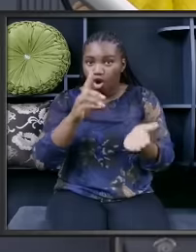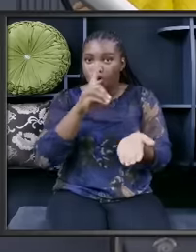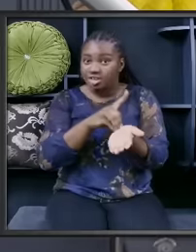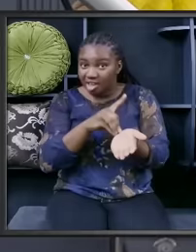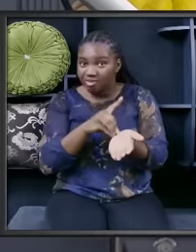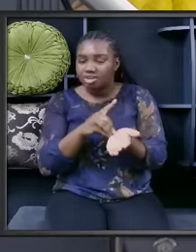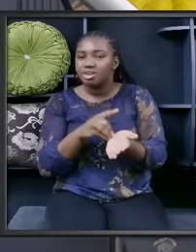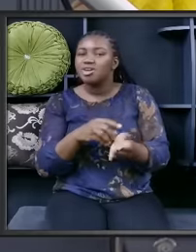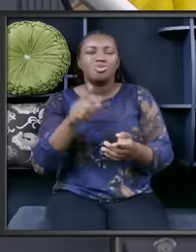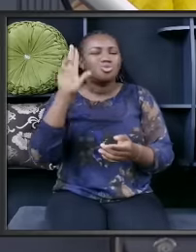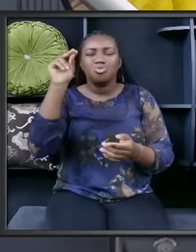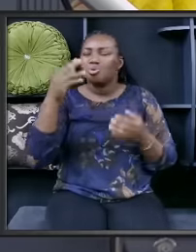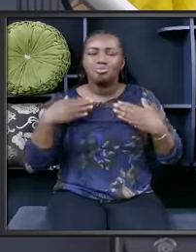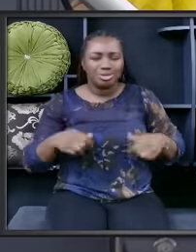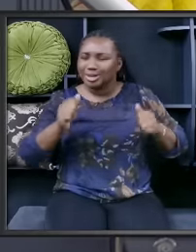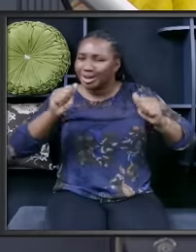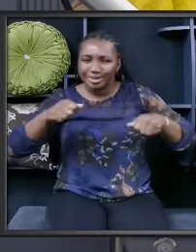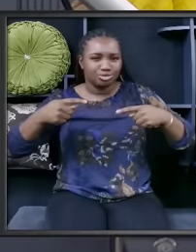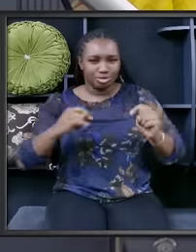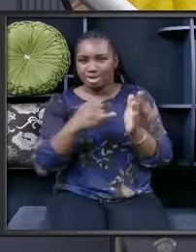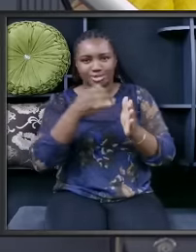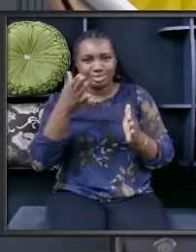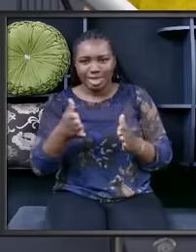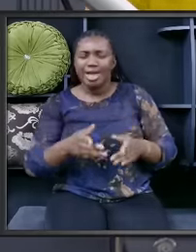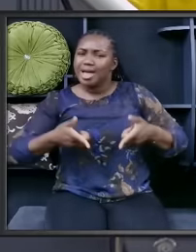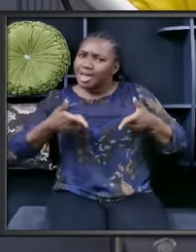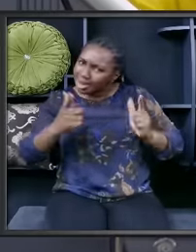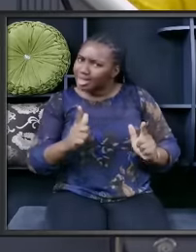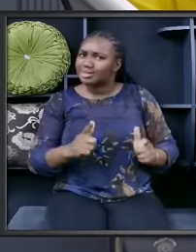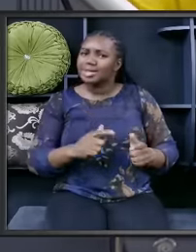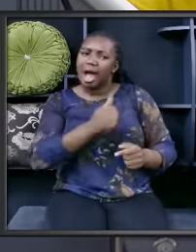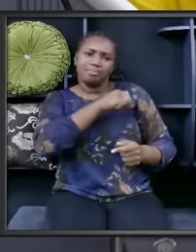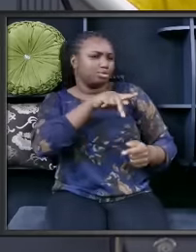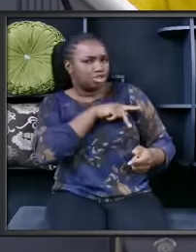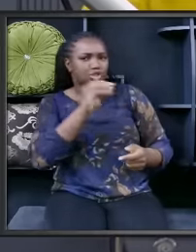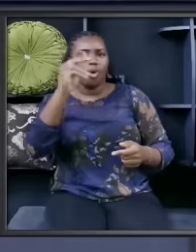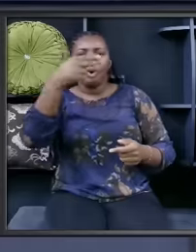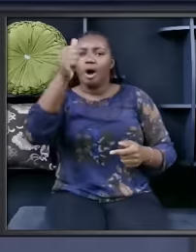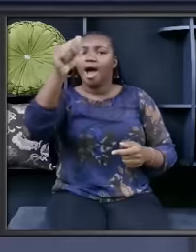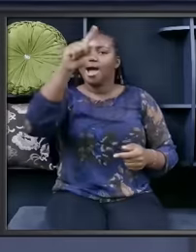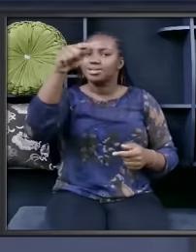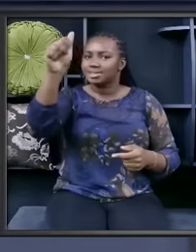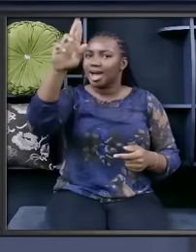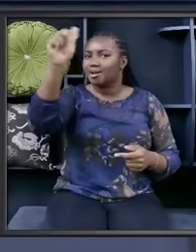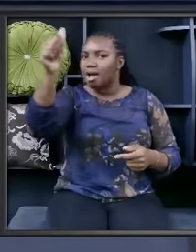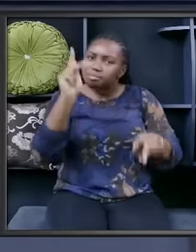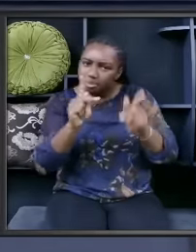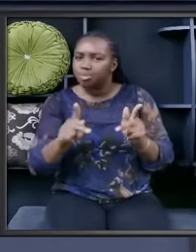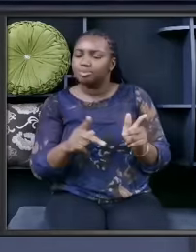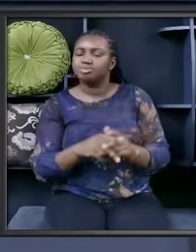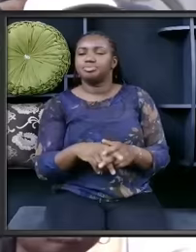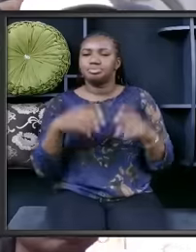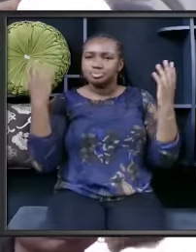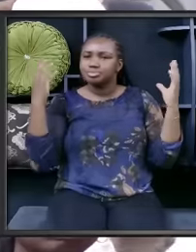Yes. Nobody go try nothing for you. Hey. No. Let's appreciate Hazara people. Yes. They're not allowed their daughter suffer like that.